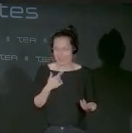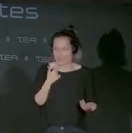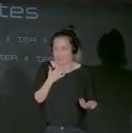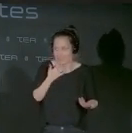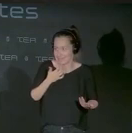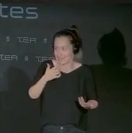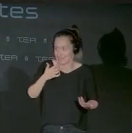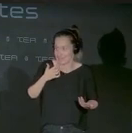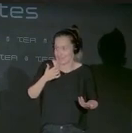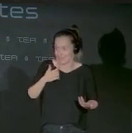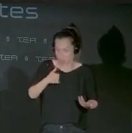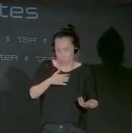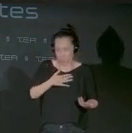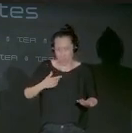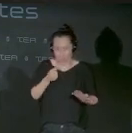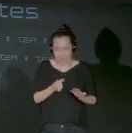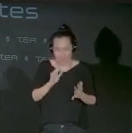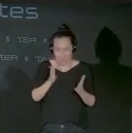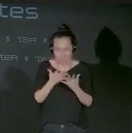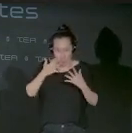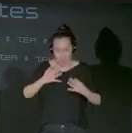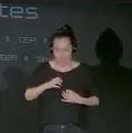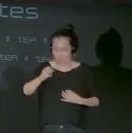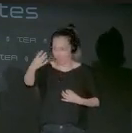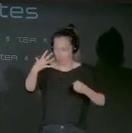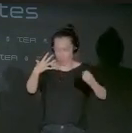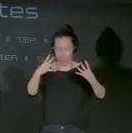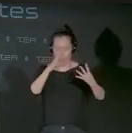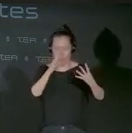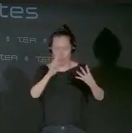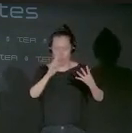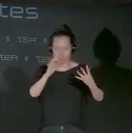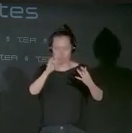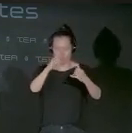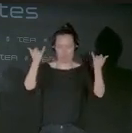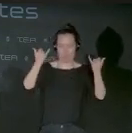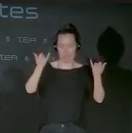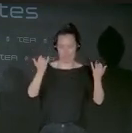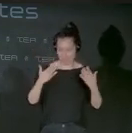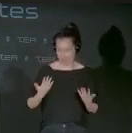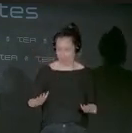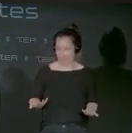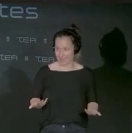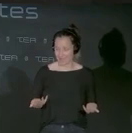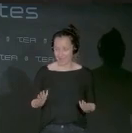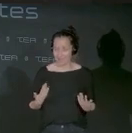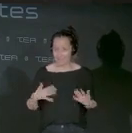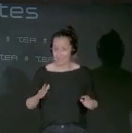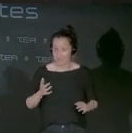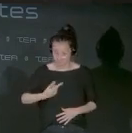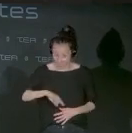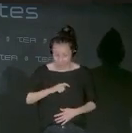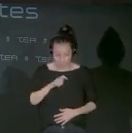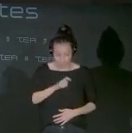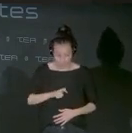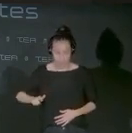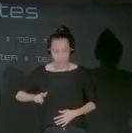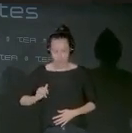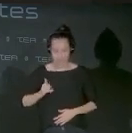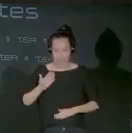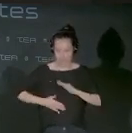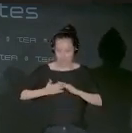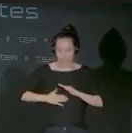Individuals are constrained by the world around them, by the people, by their physical condition,